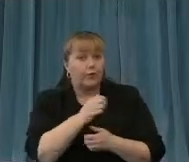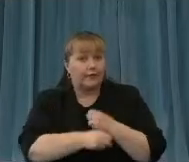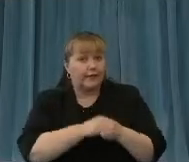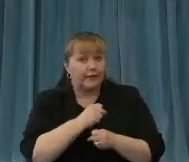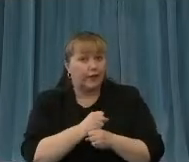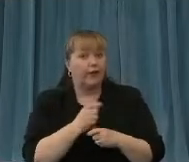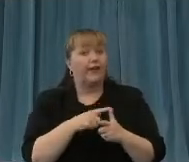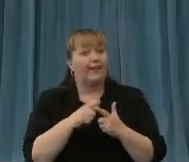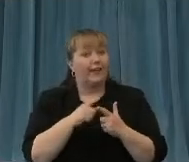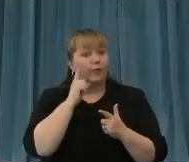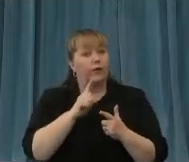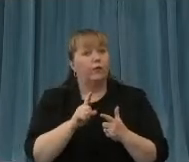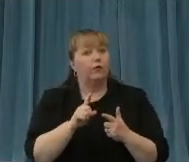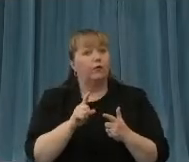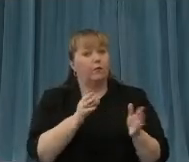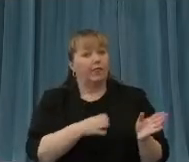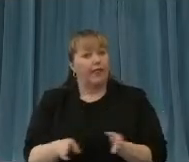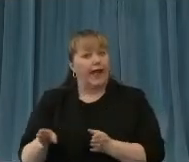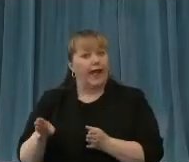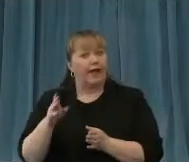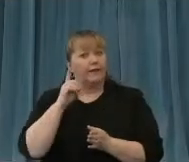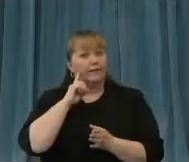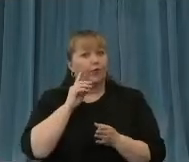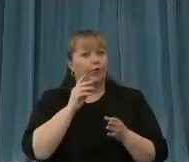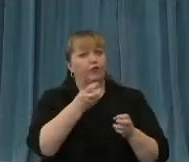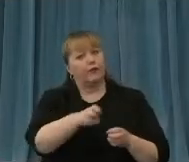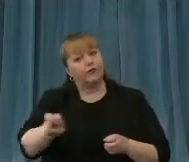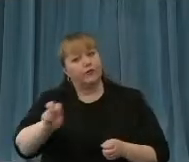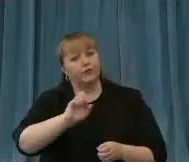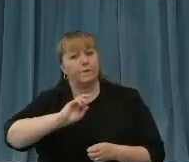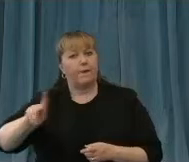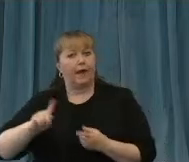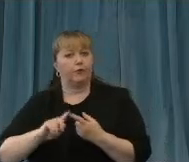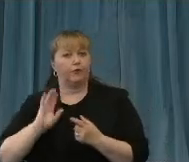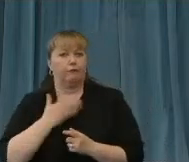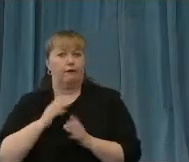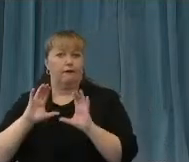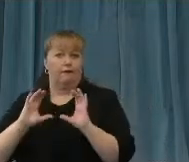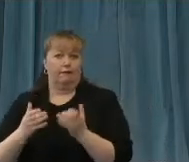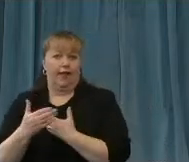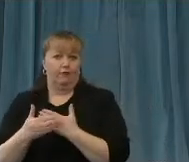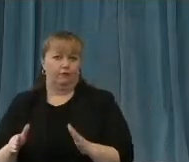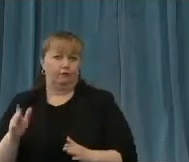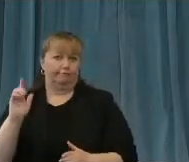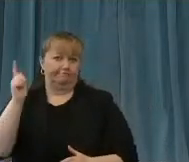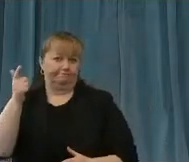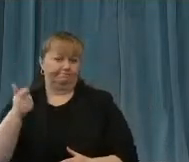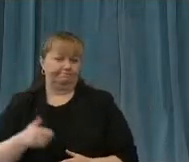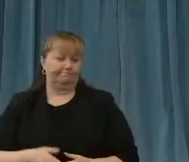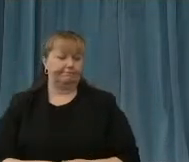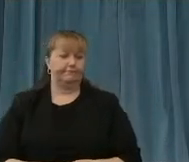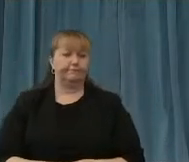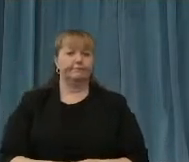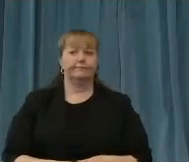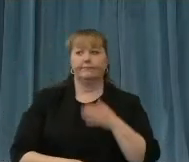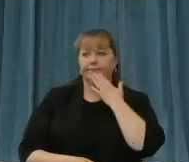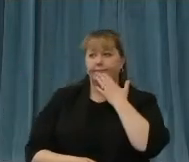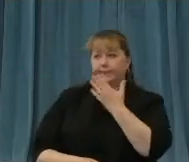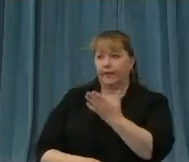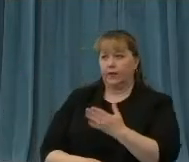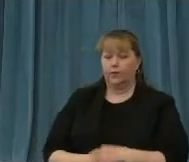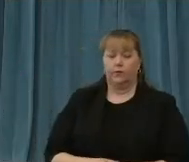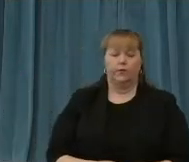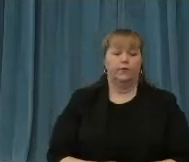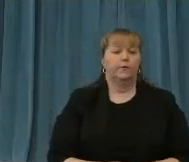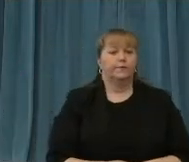planning for a smooth transition back to our classrooms when the time comes. Thank you. Thank you, Superintendent Ebert. We